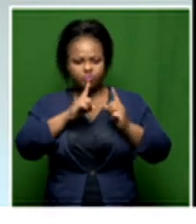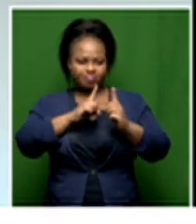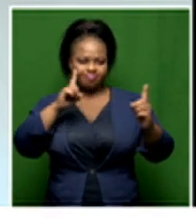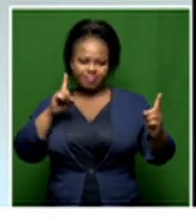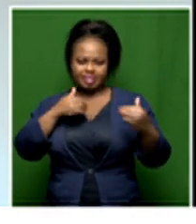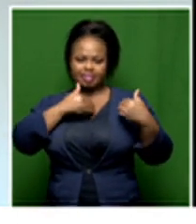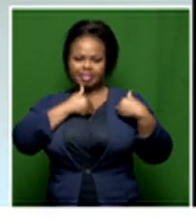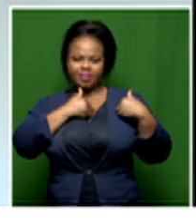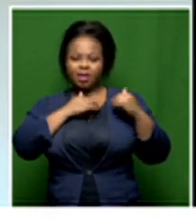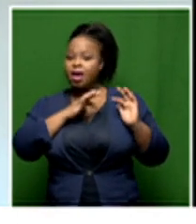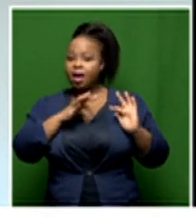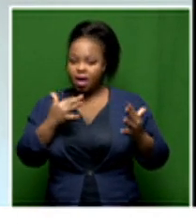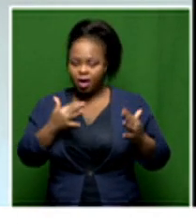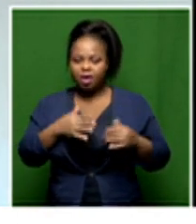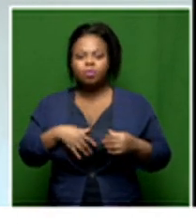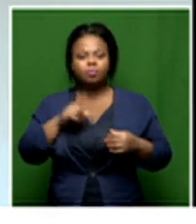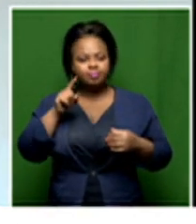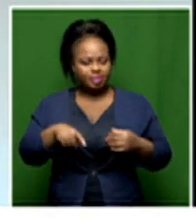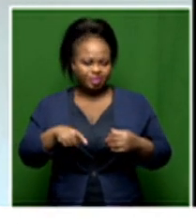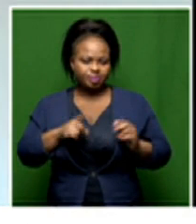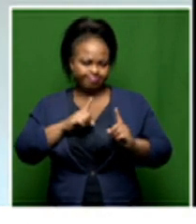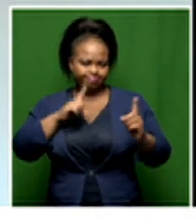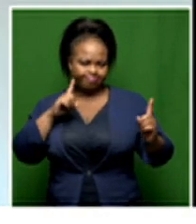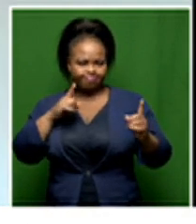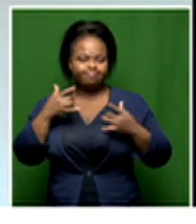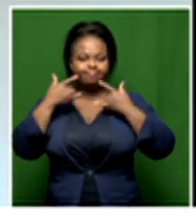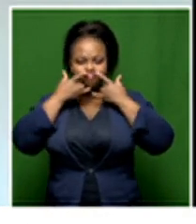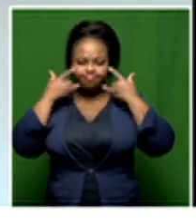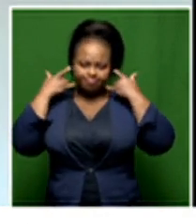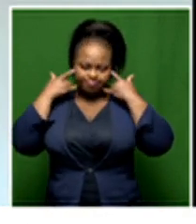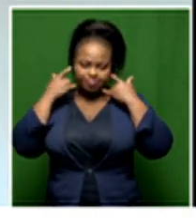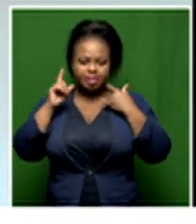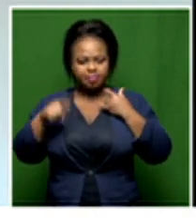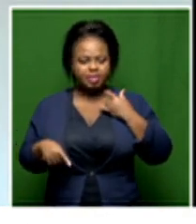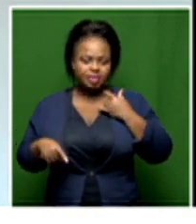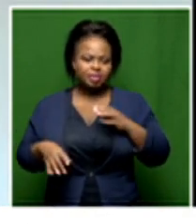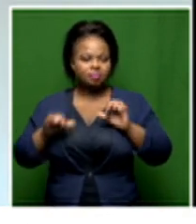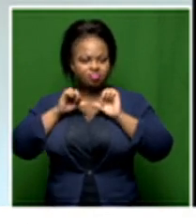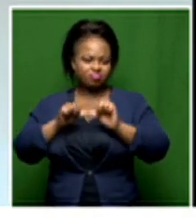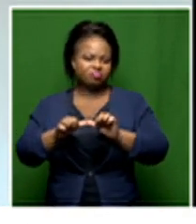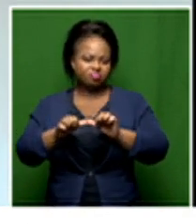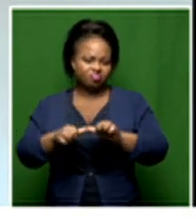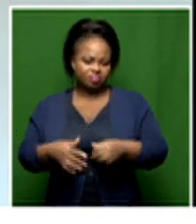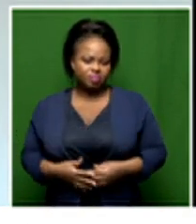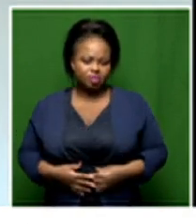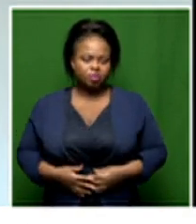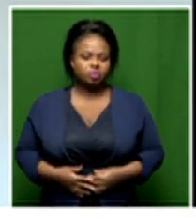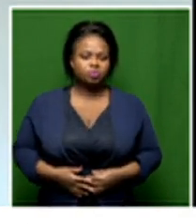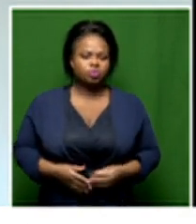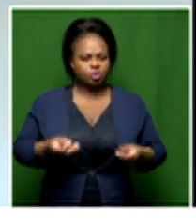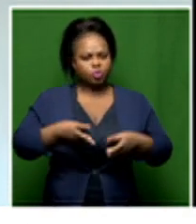yourself safe by making sure that there's a safe distance of 1.5 to 2 meters from between you and the next person.